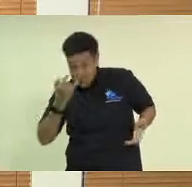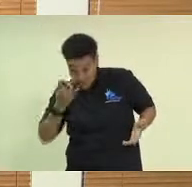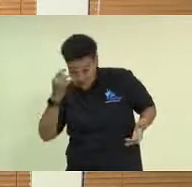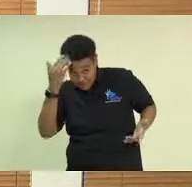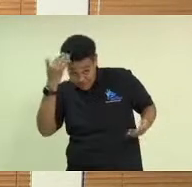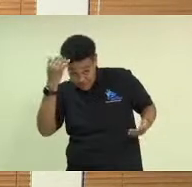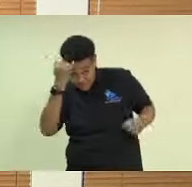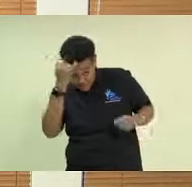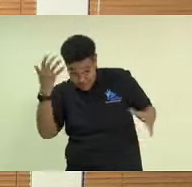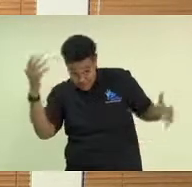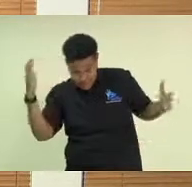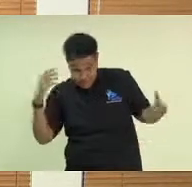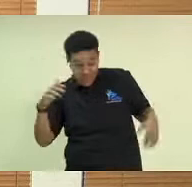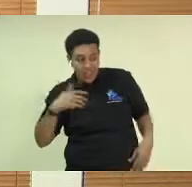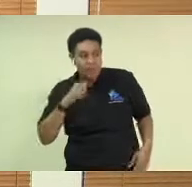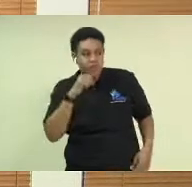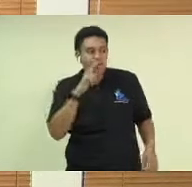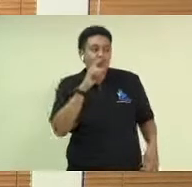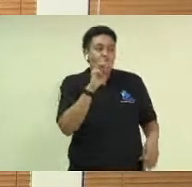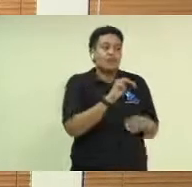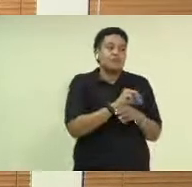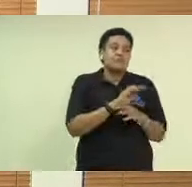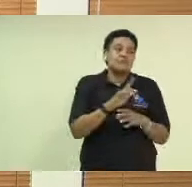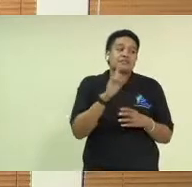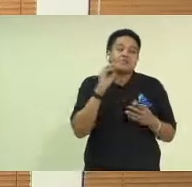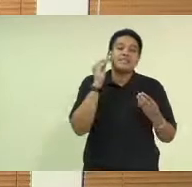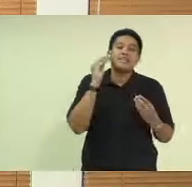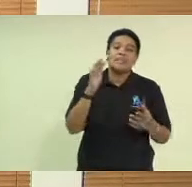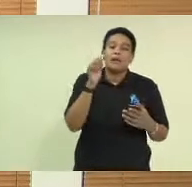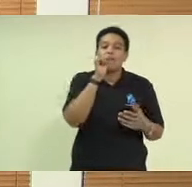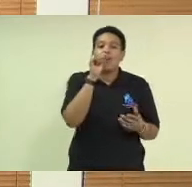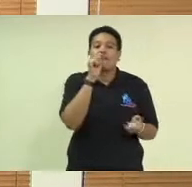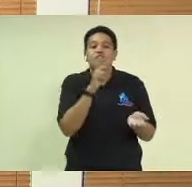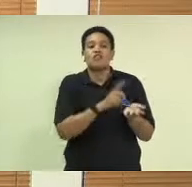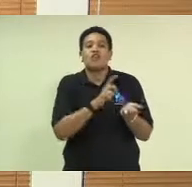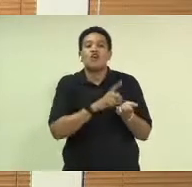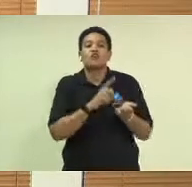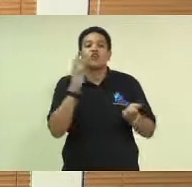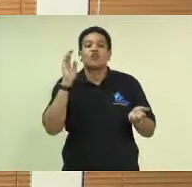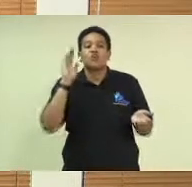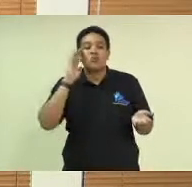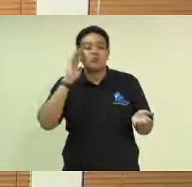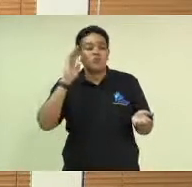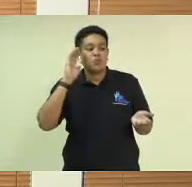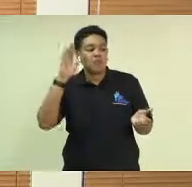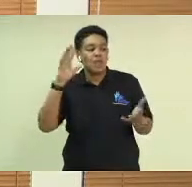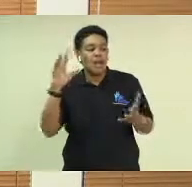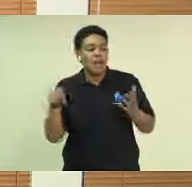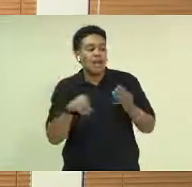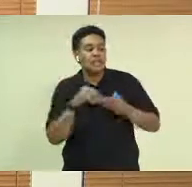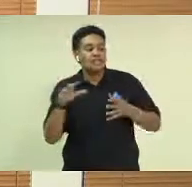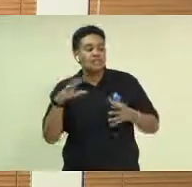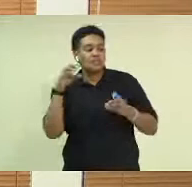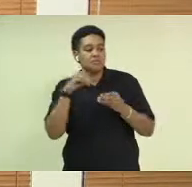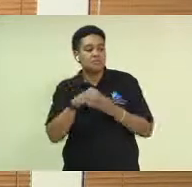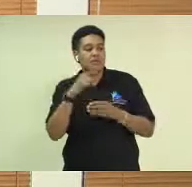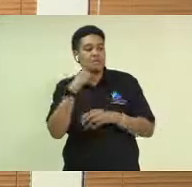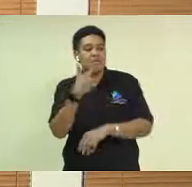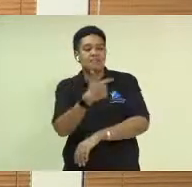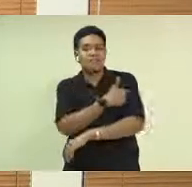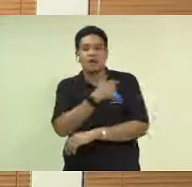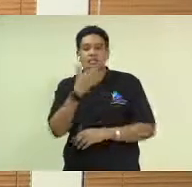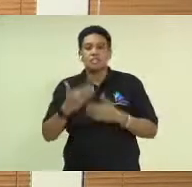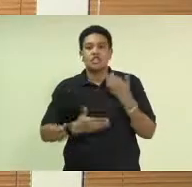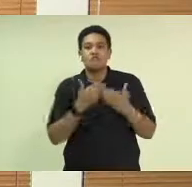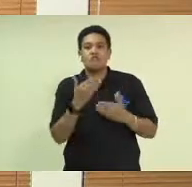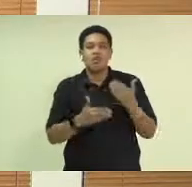I'm not sure if the minister was saying that private doctors will also be part of the vaccine